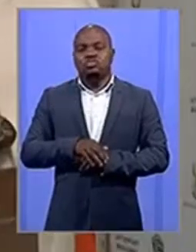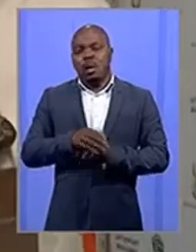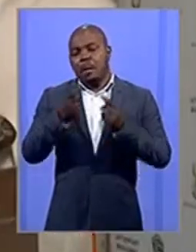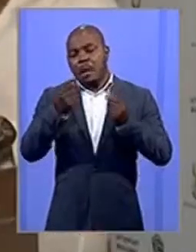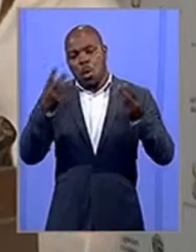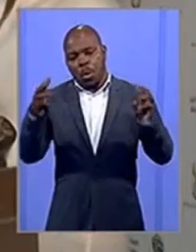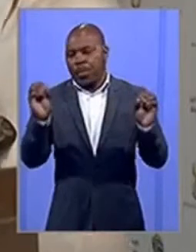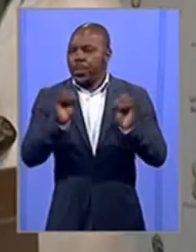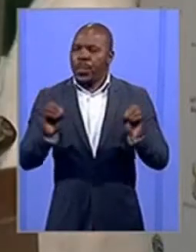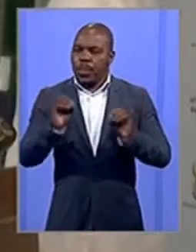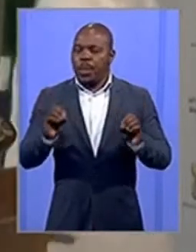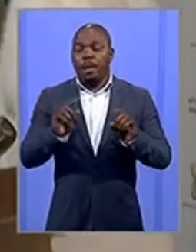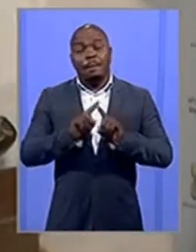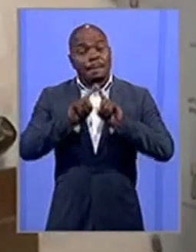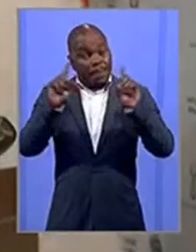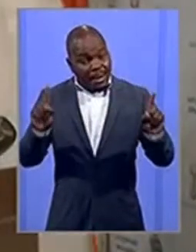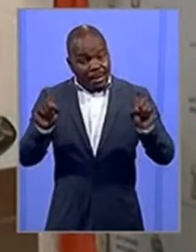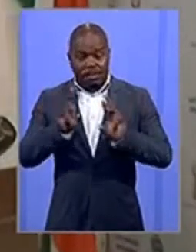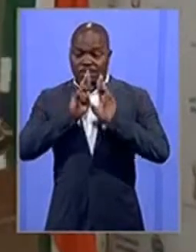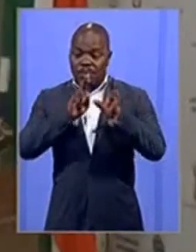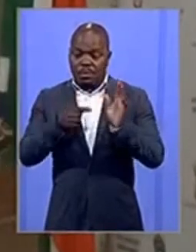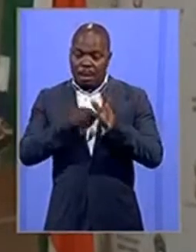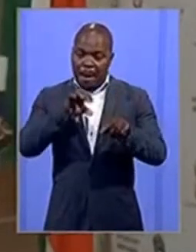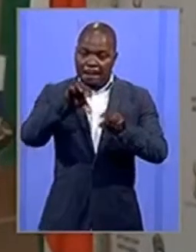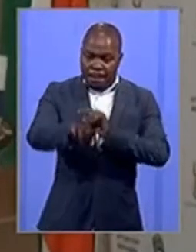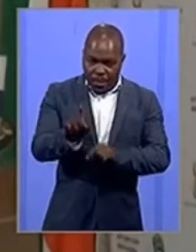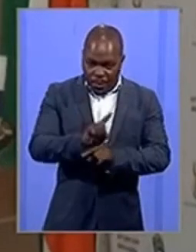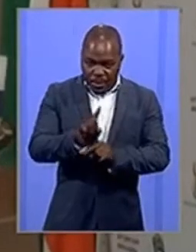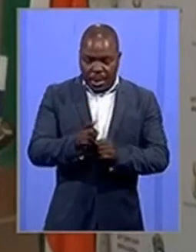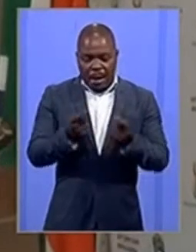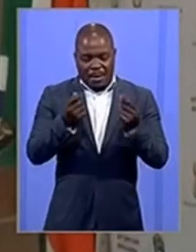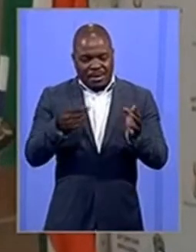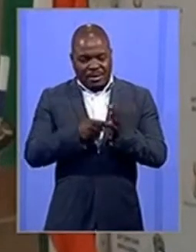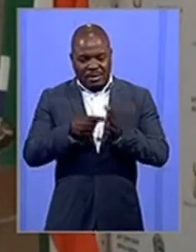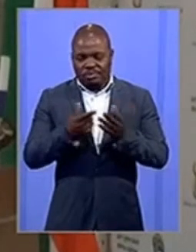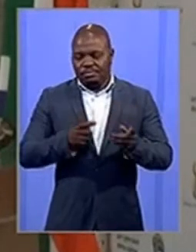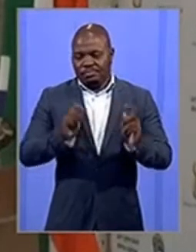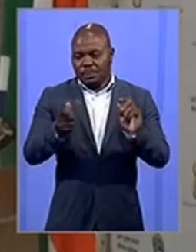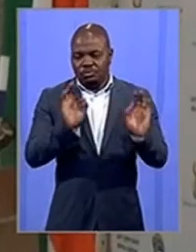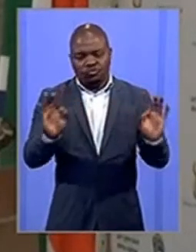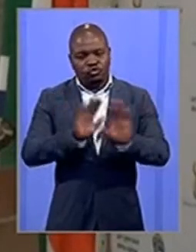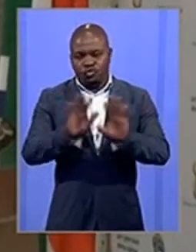tjhelete e lahlehileng. Le ha o le jwalo raporoto e utullotse hore ditjhelete ha di a ka tsa ajwa ka tshwanelo.